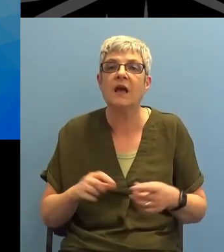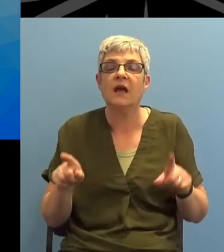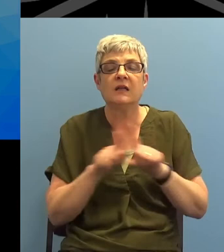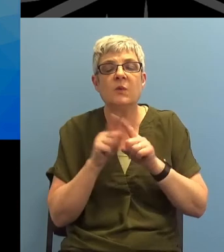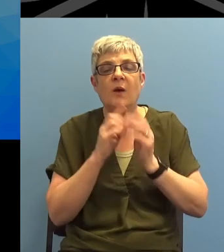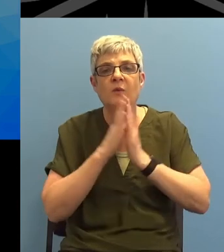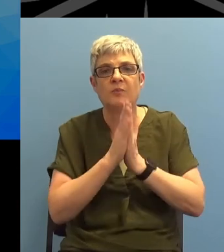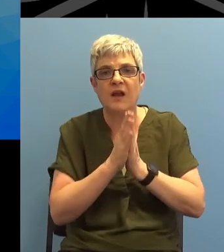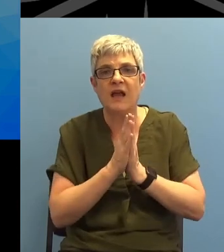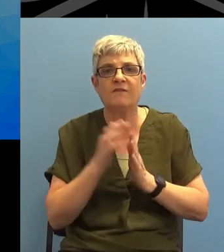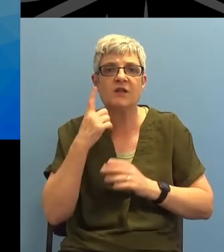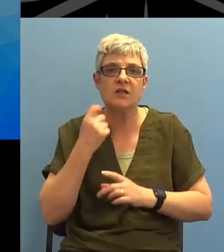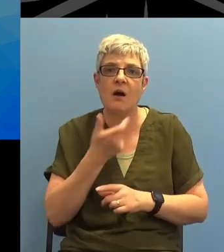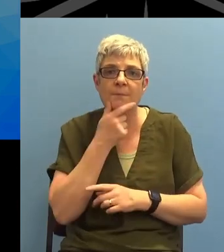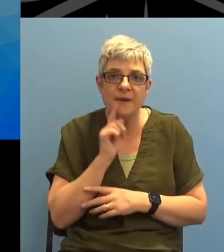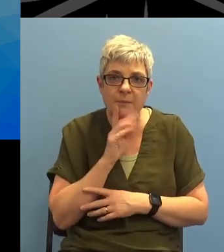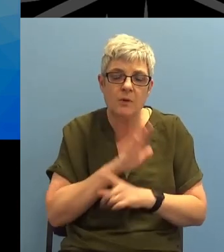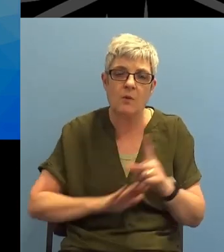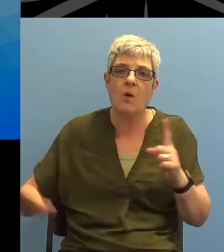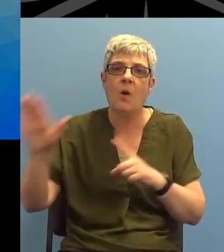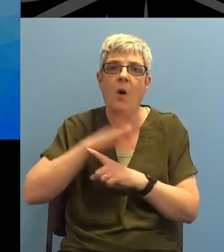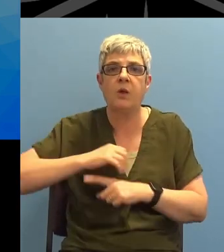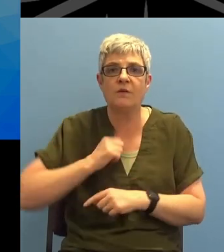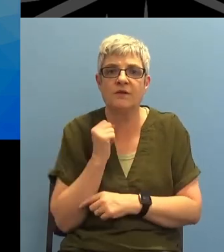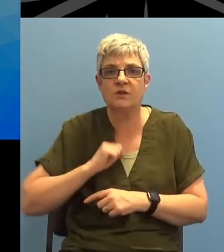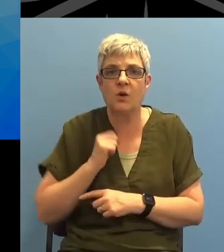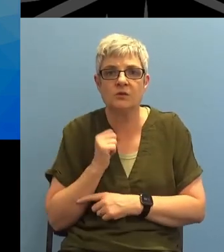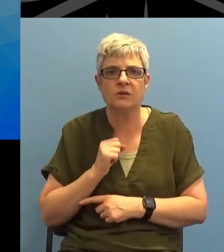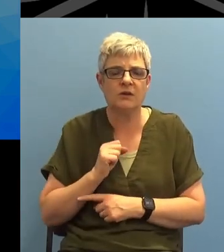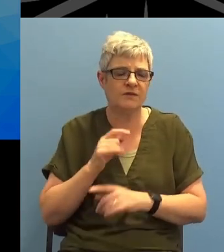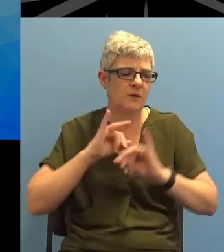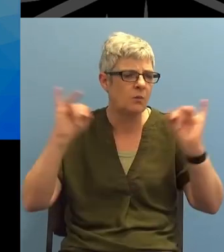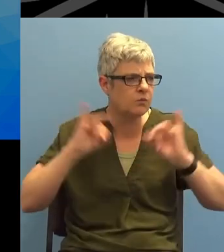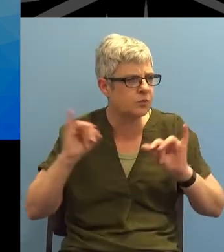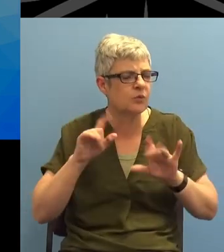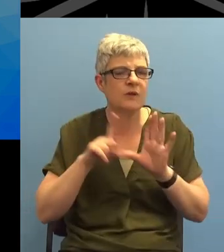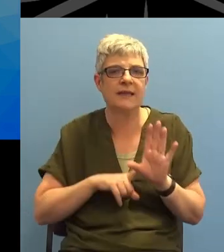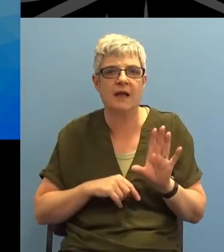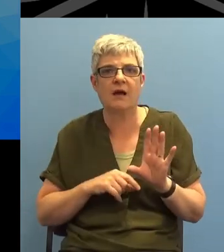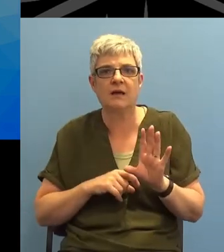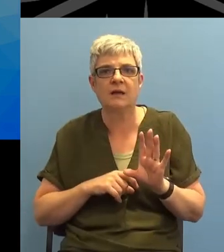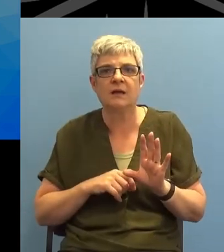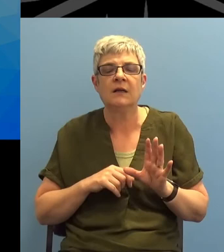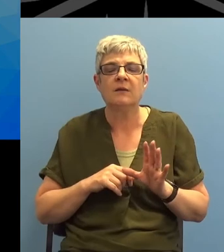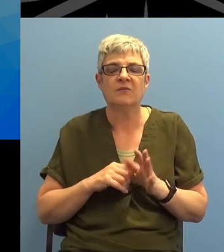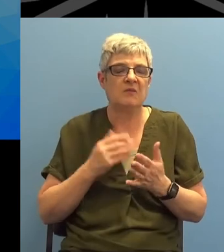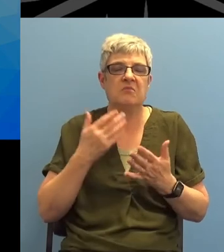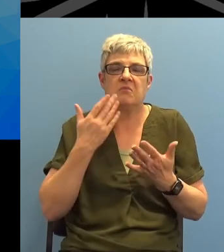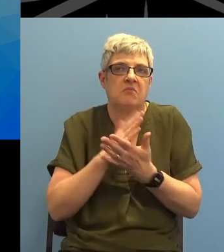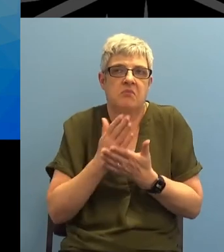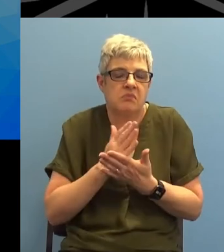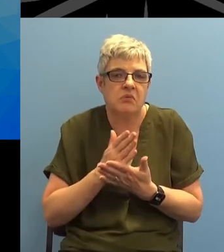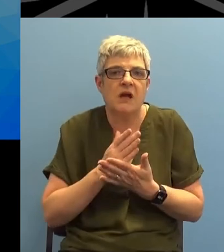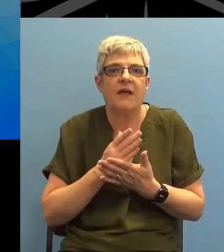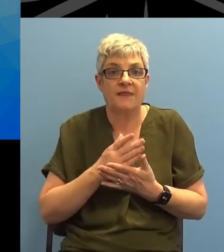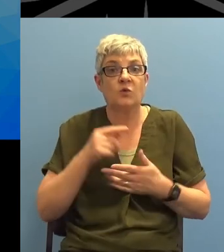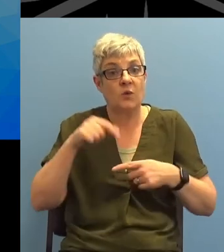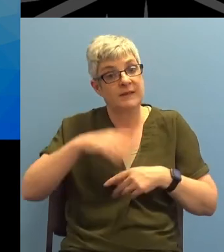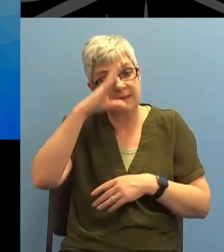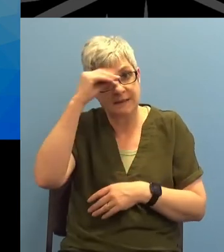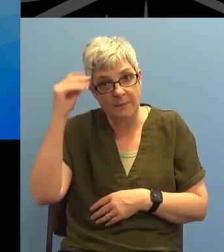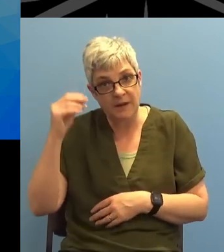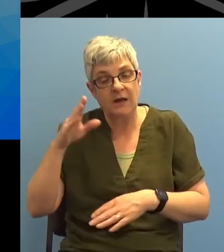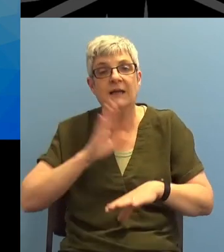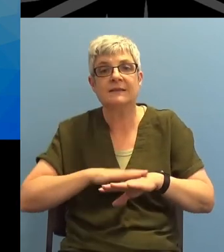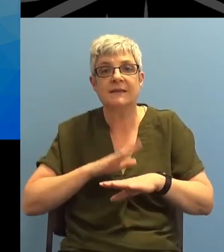for all the young people across Scotland who have had a chaotic year with so many unknowns, that they would find this summer a time